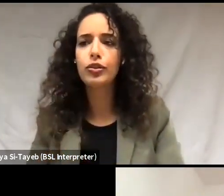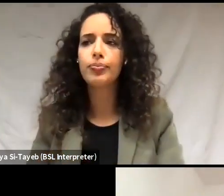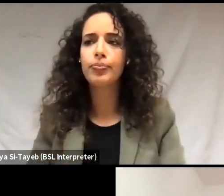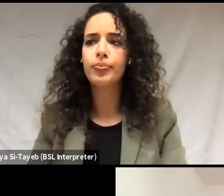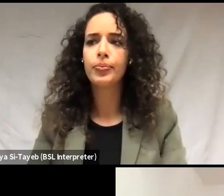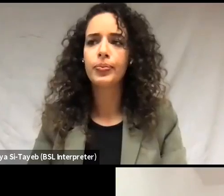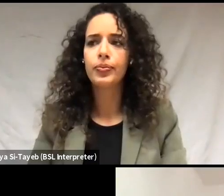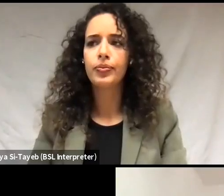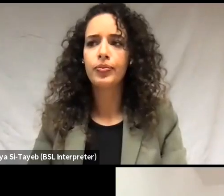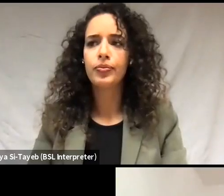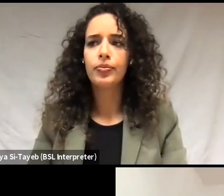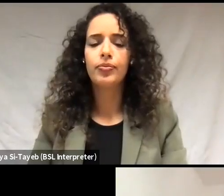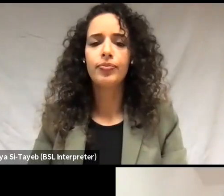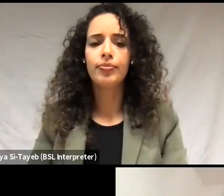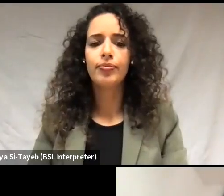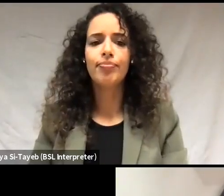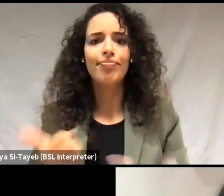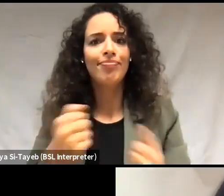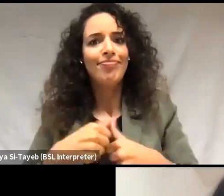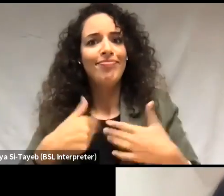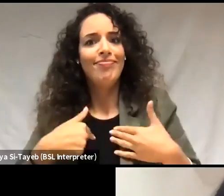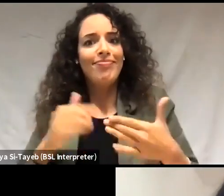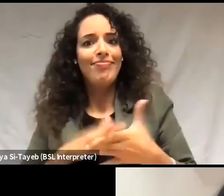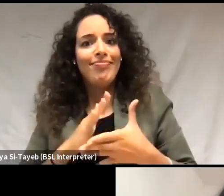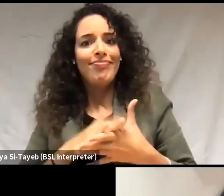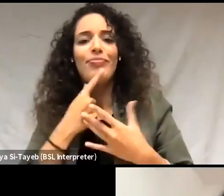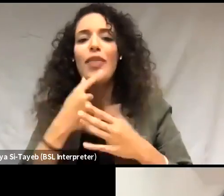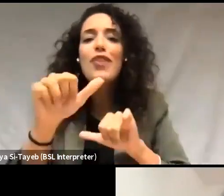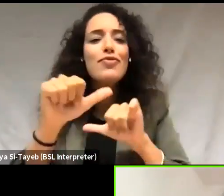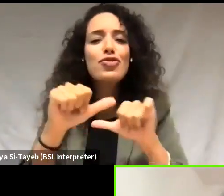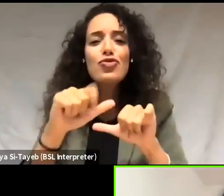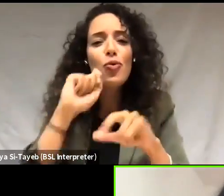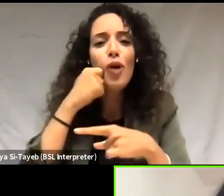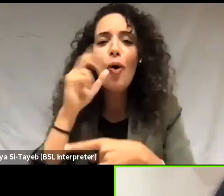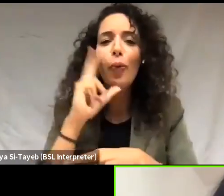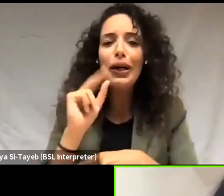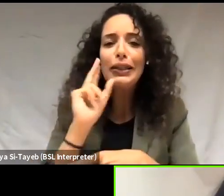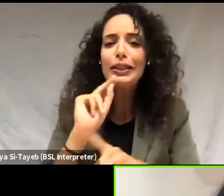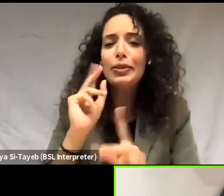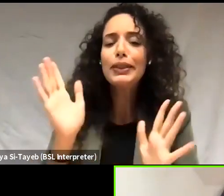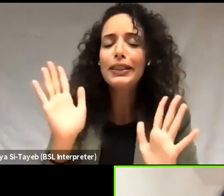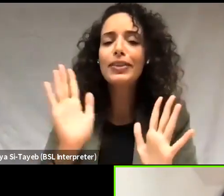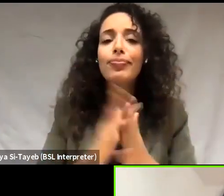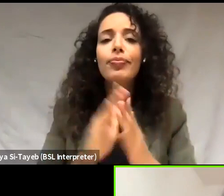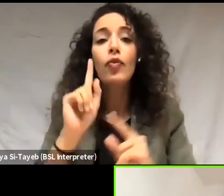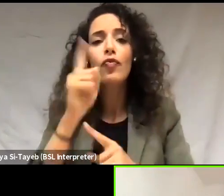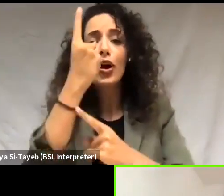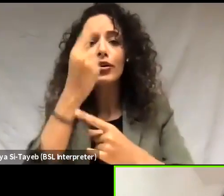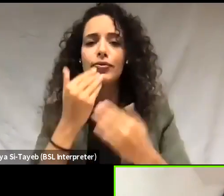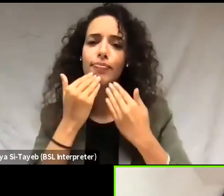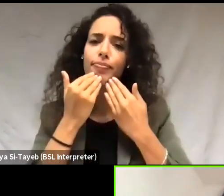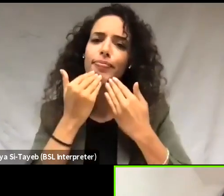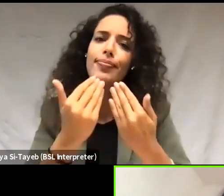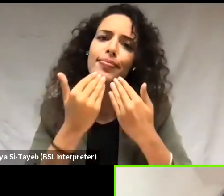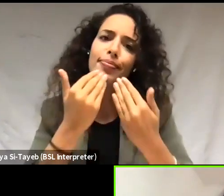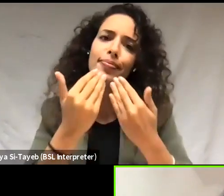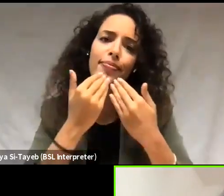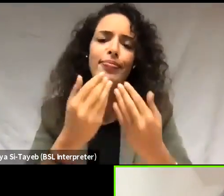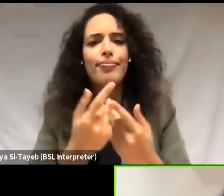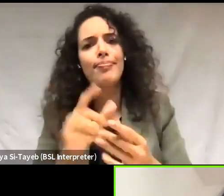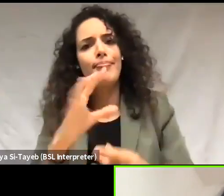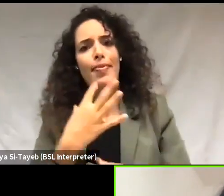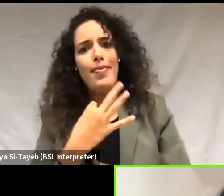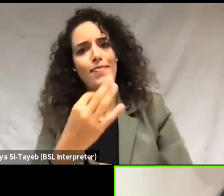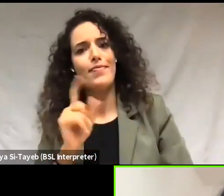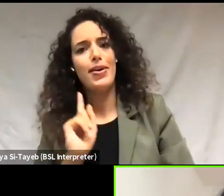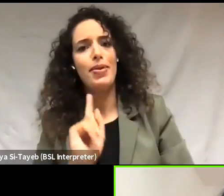contribution. What an honour. Very short contribution. Firstly, thank you so much for having me here, Rizwana. And